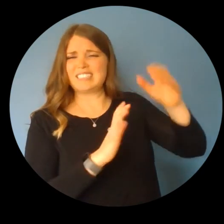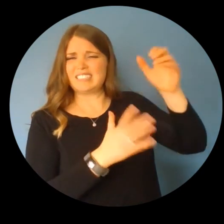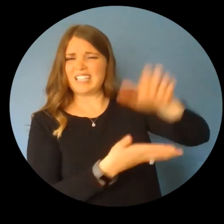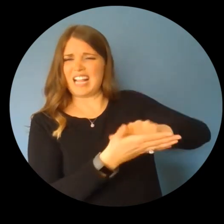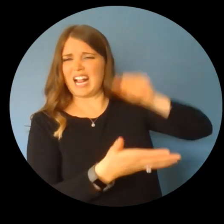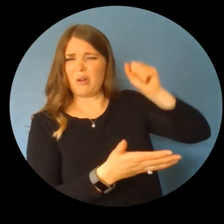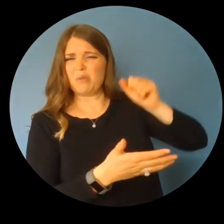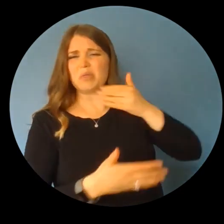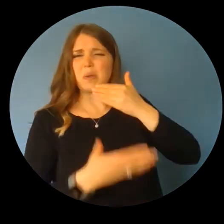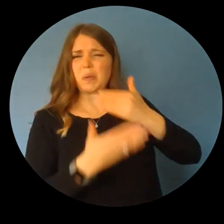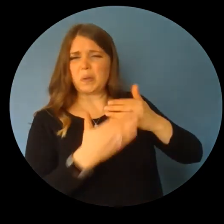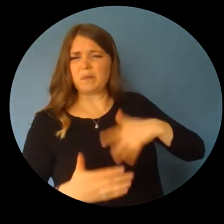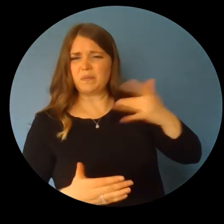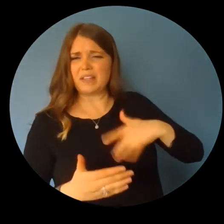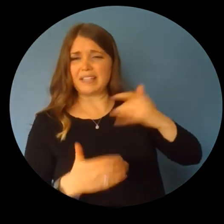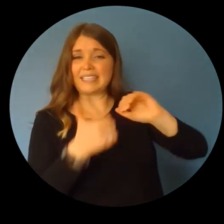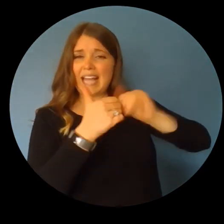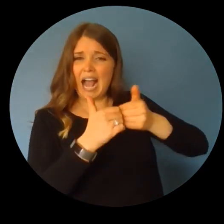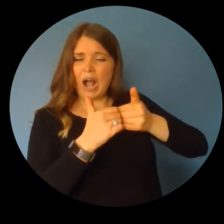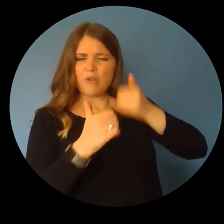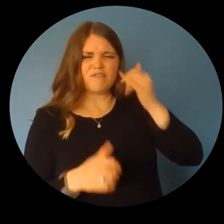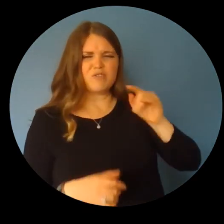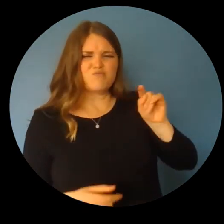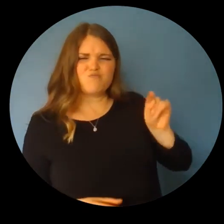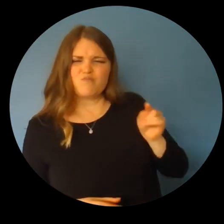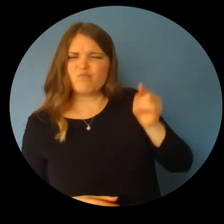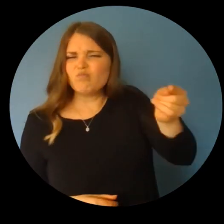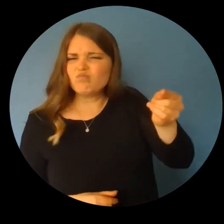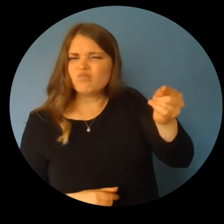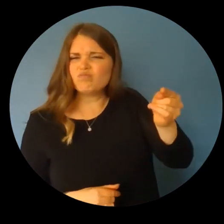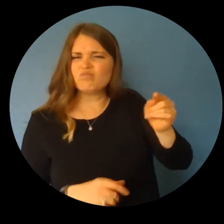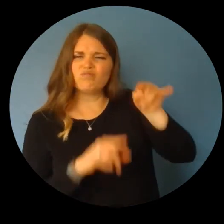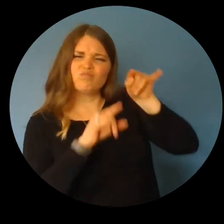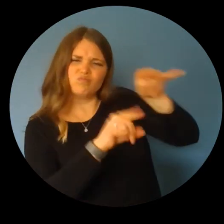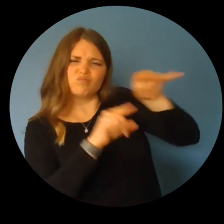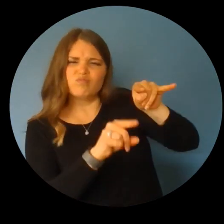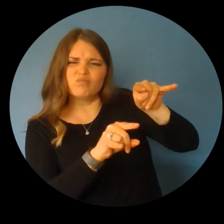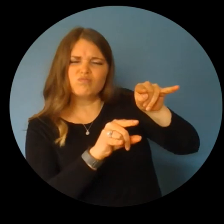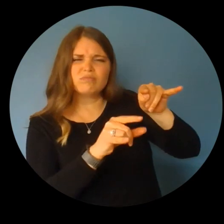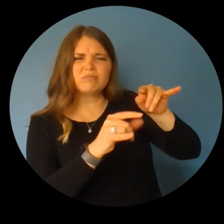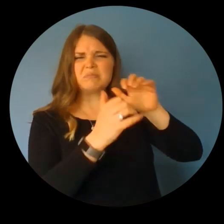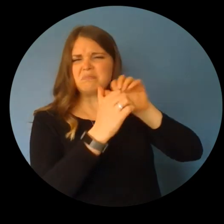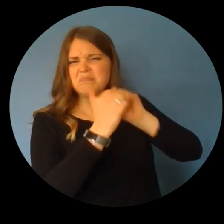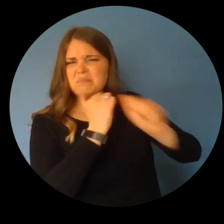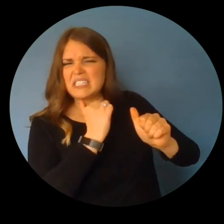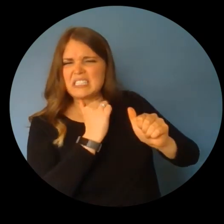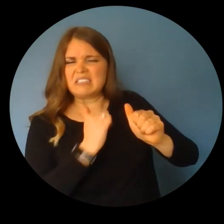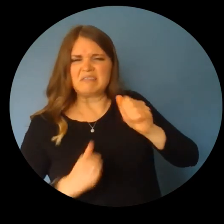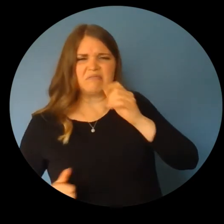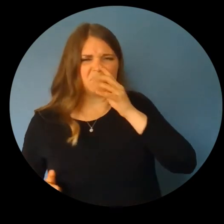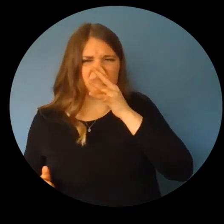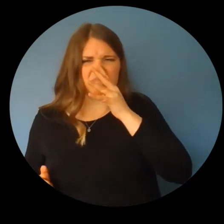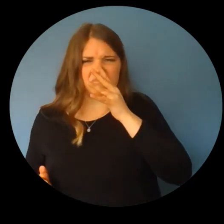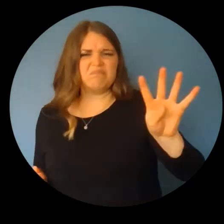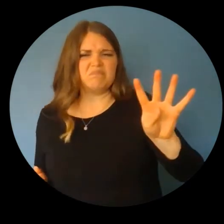someone, when you say or do mean things, or even when you ignore